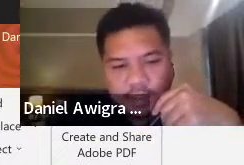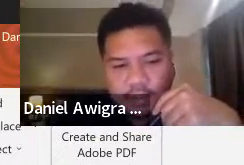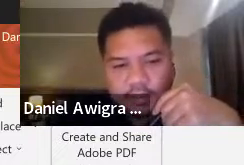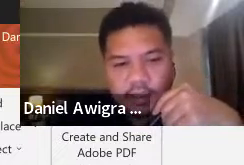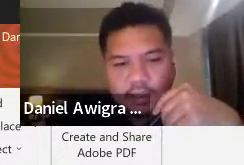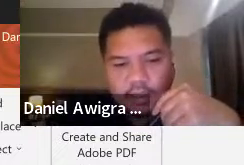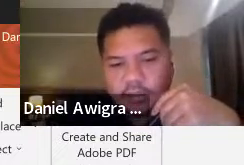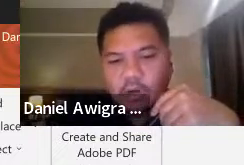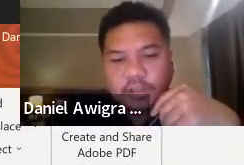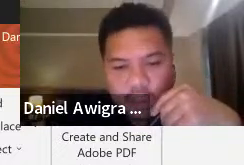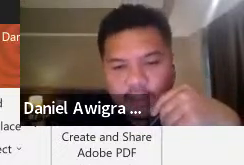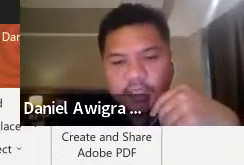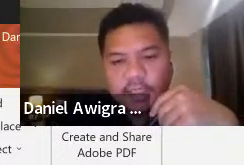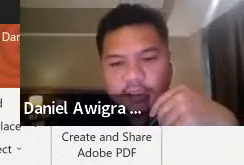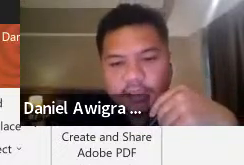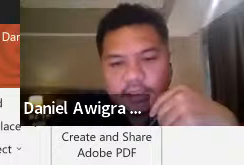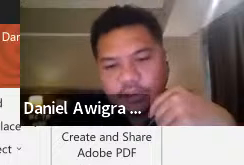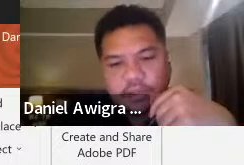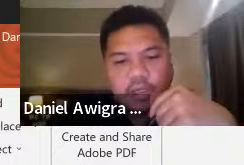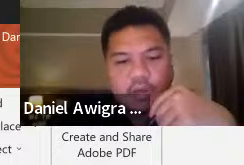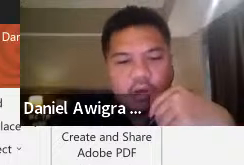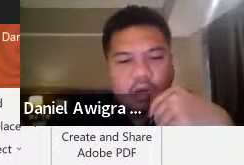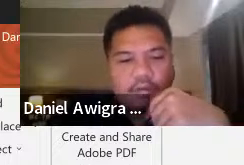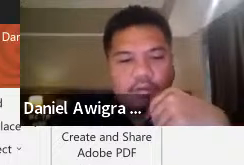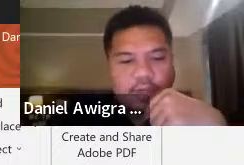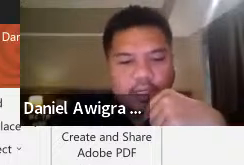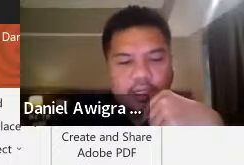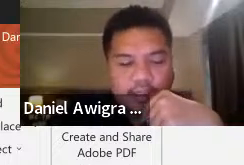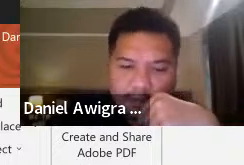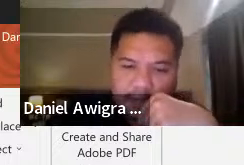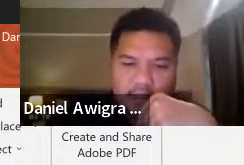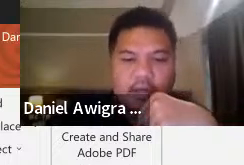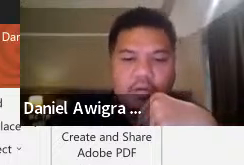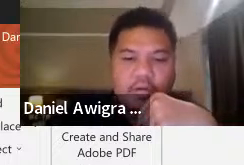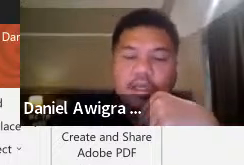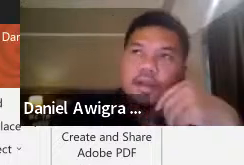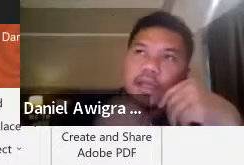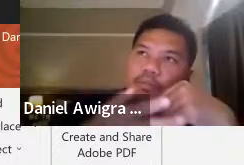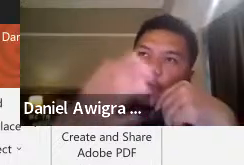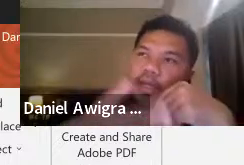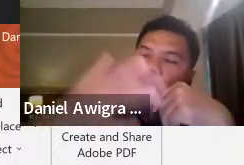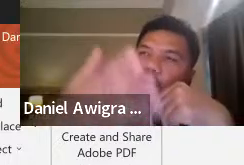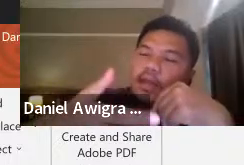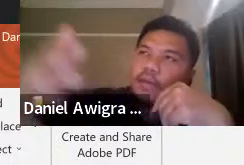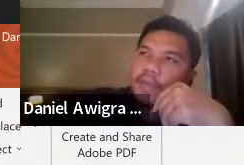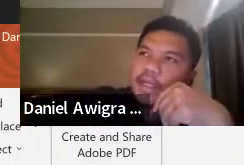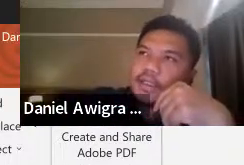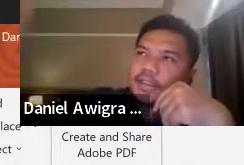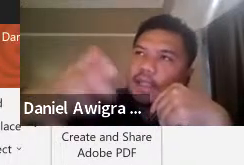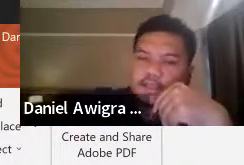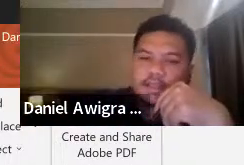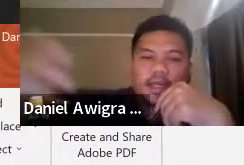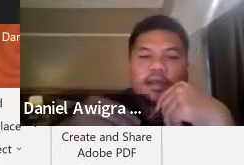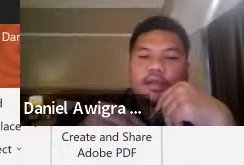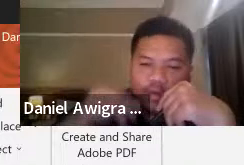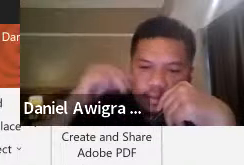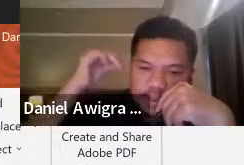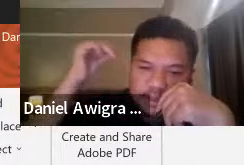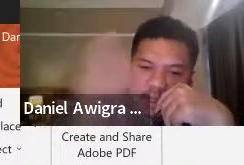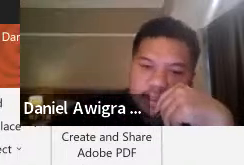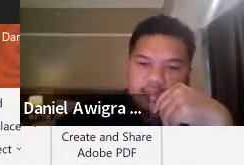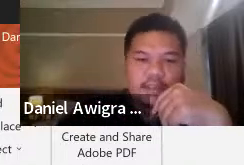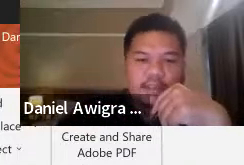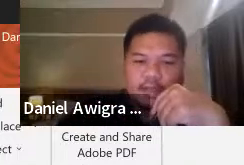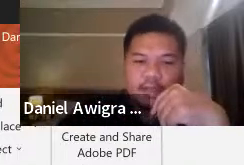death penalty is constantly a series of death threat, in many stages,